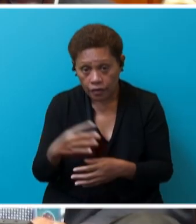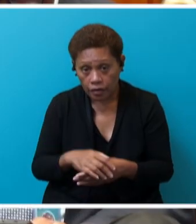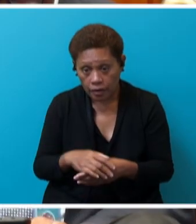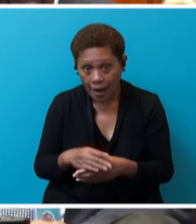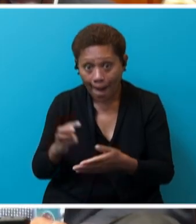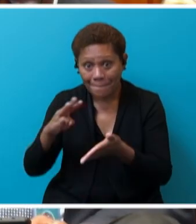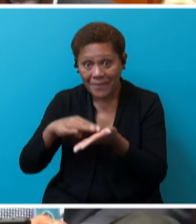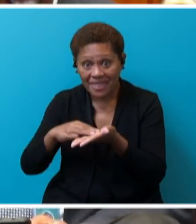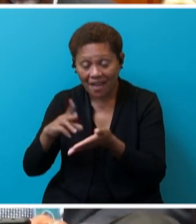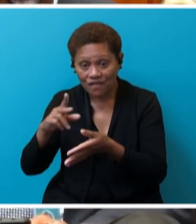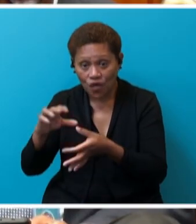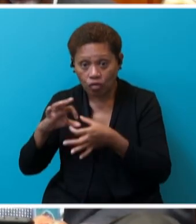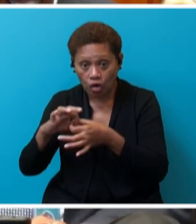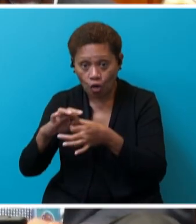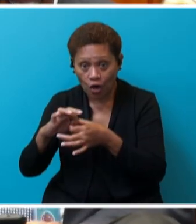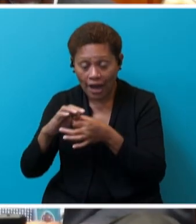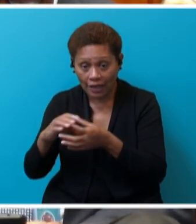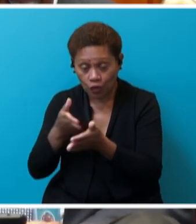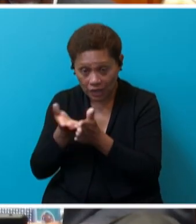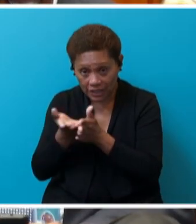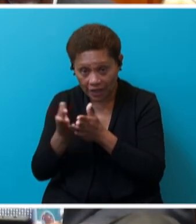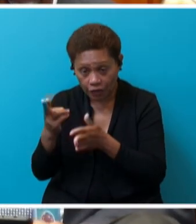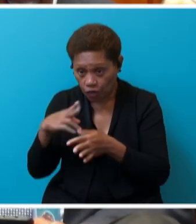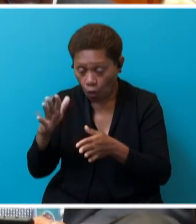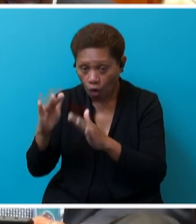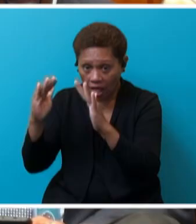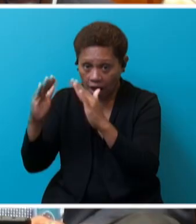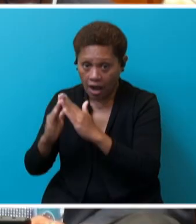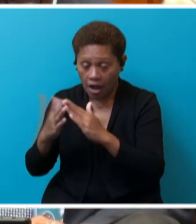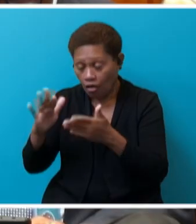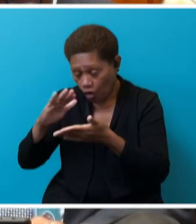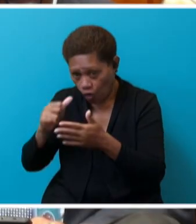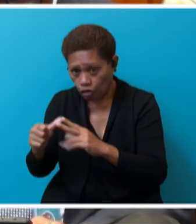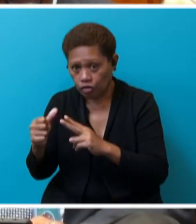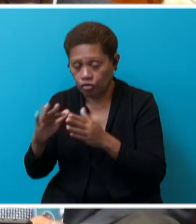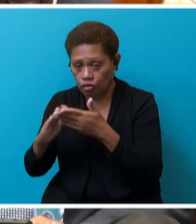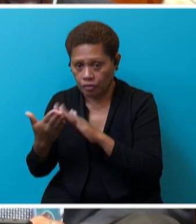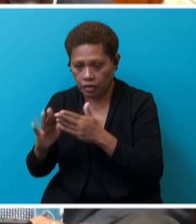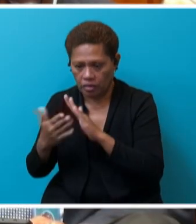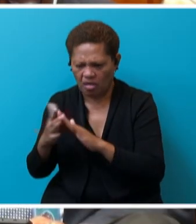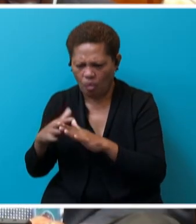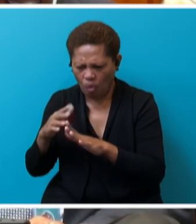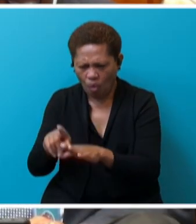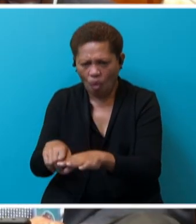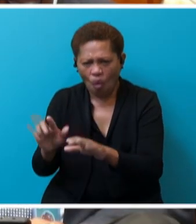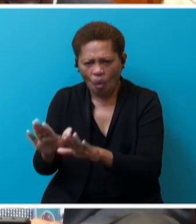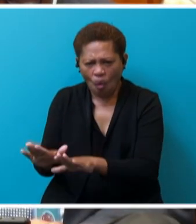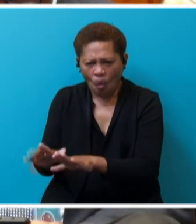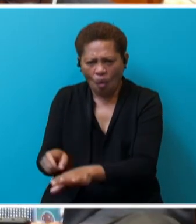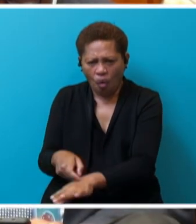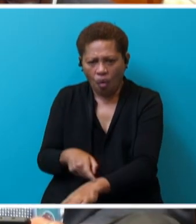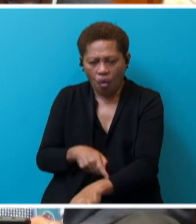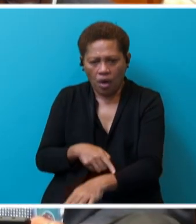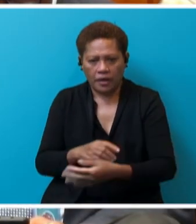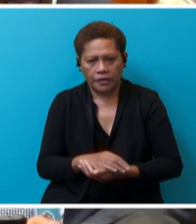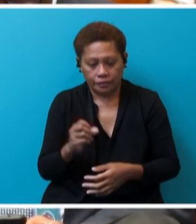much needed water and sanitation services to households and communities that had long awaited inclusion. These new connections